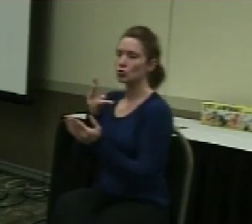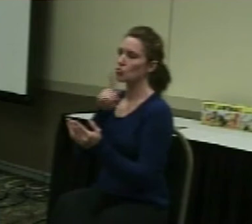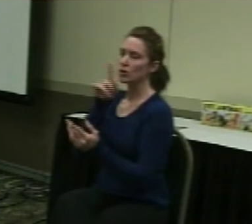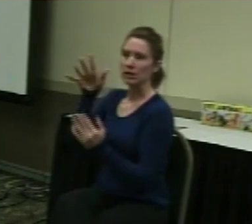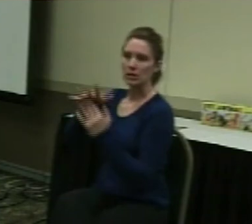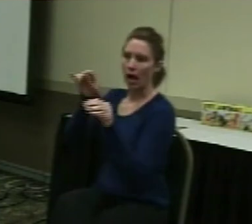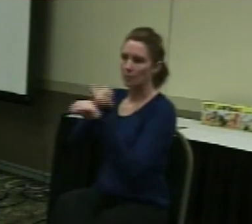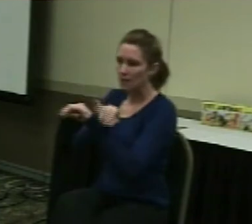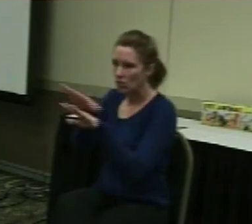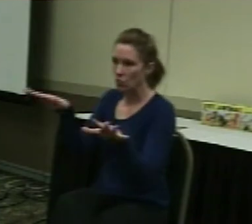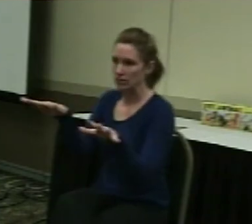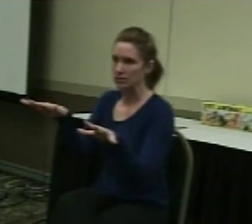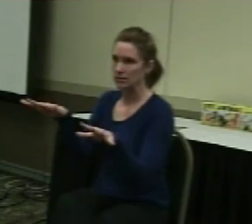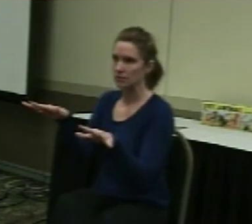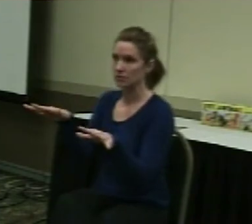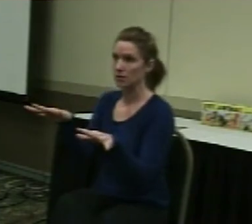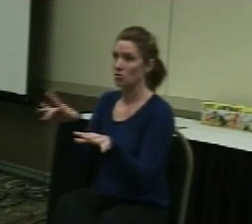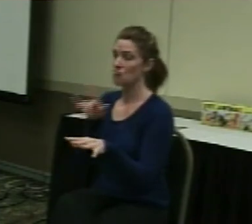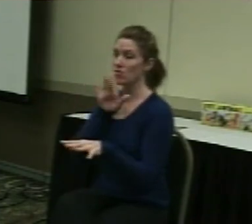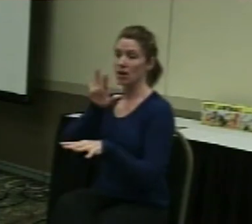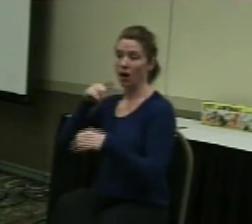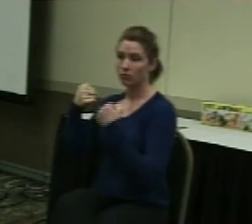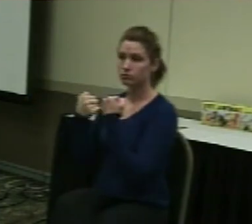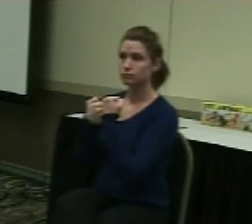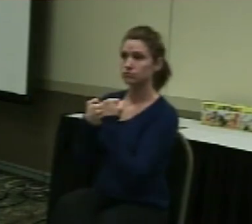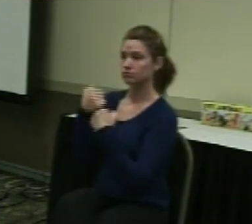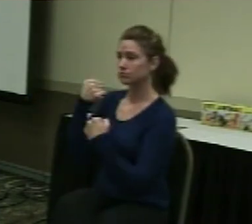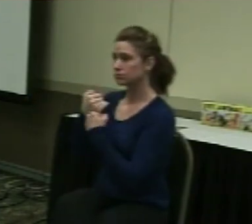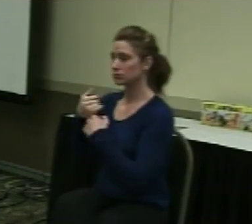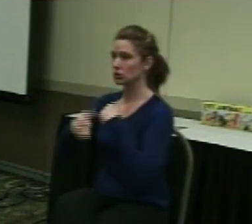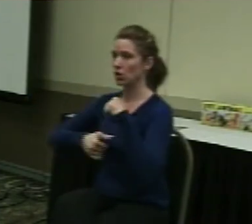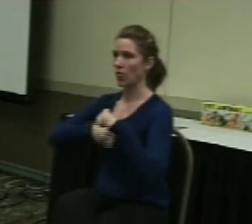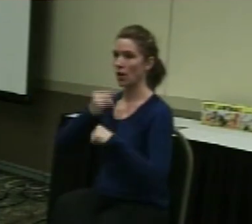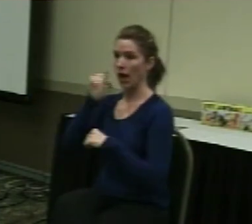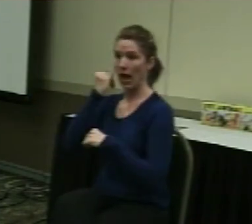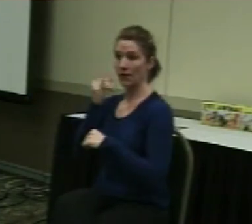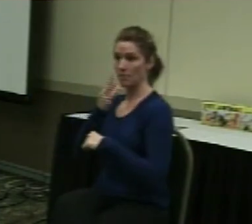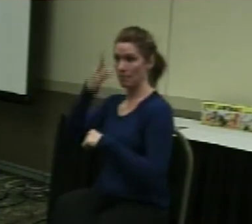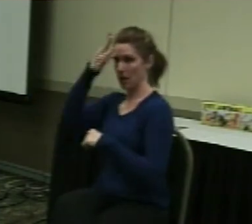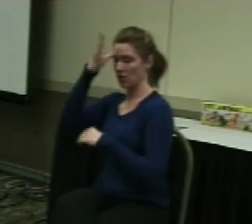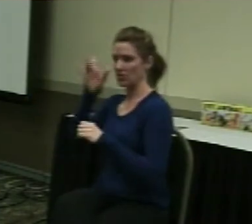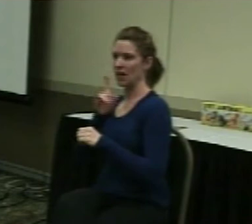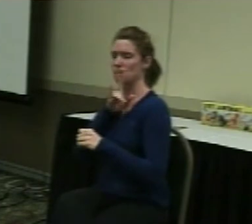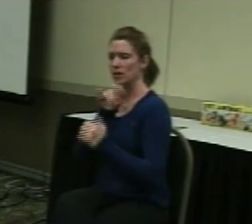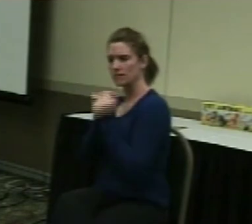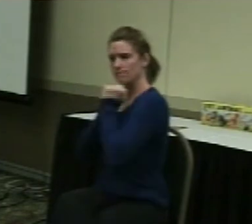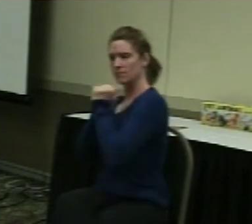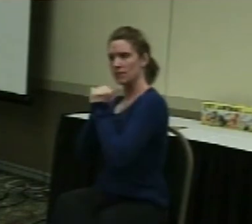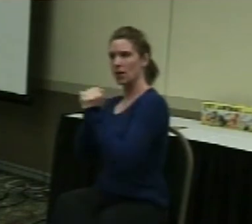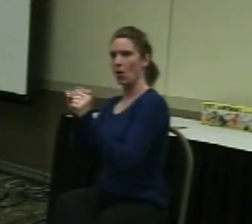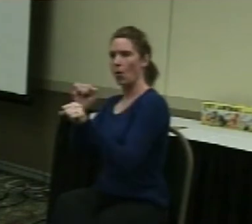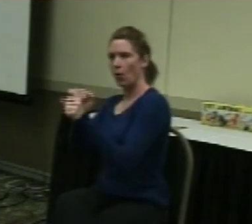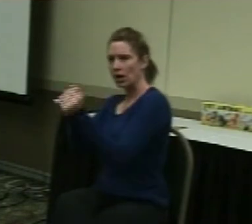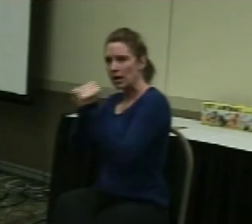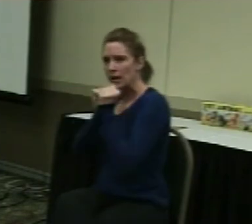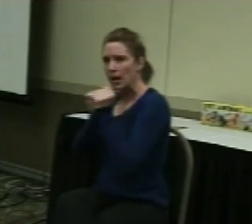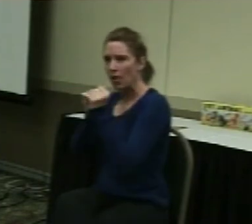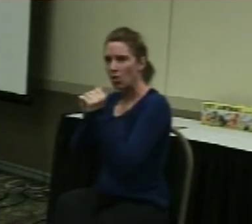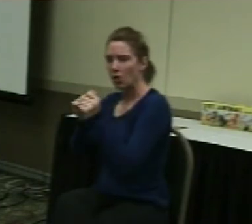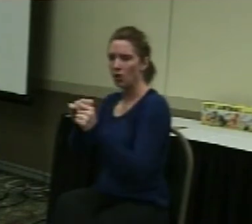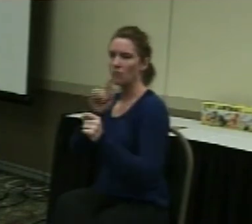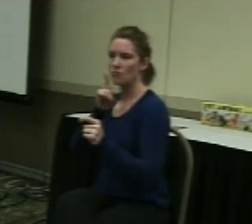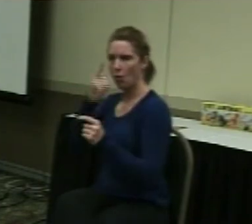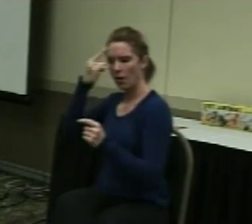important environments. They are our allies. And if we can have parents that are working with us, the child is in the